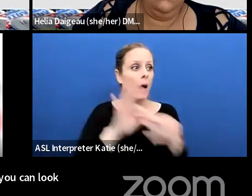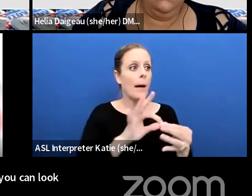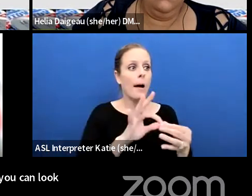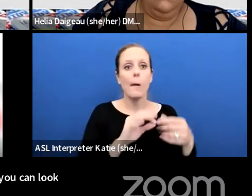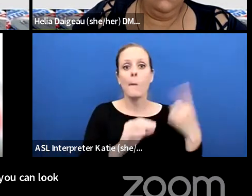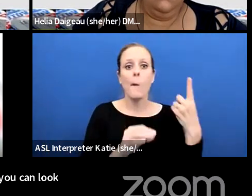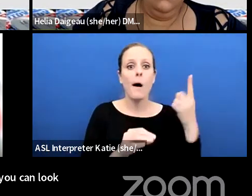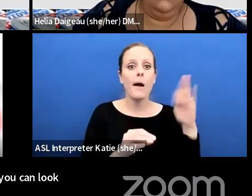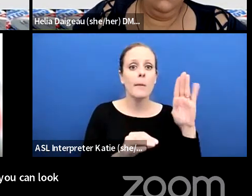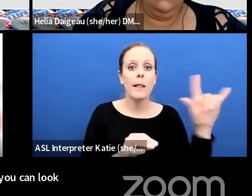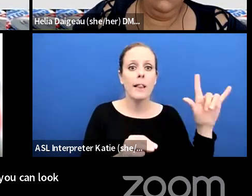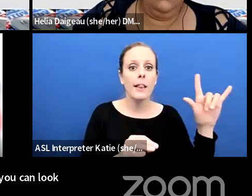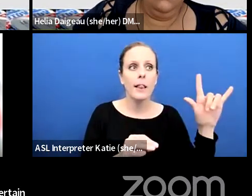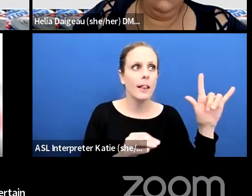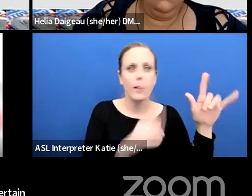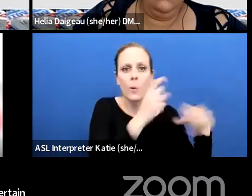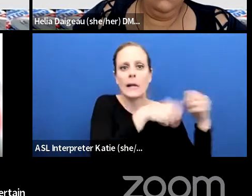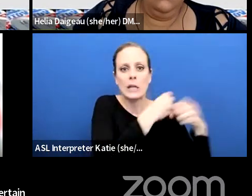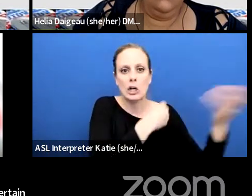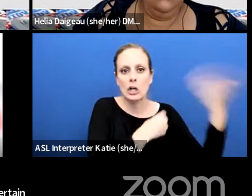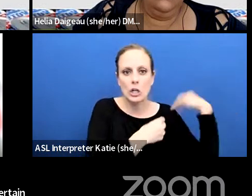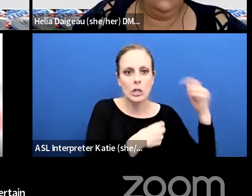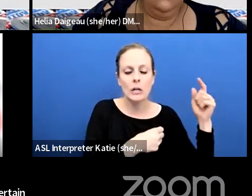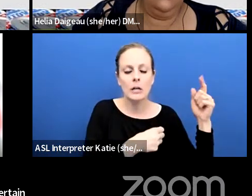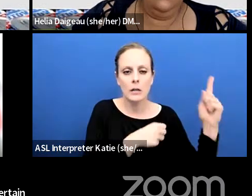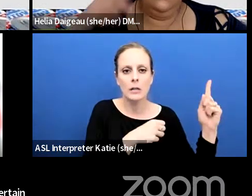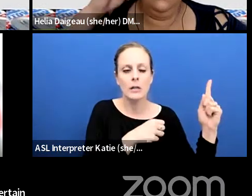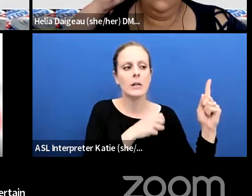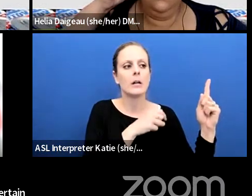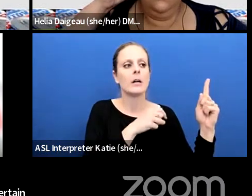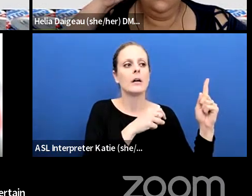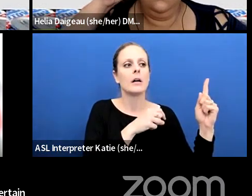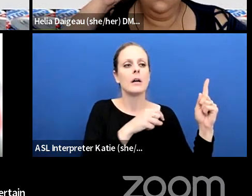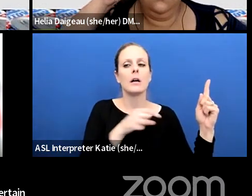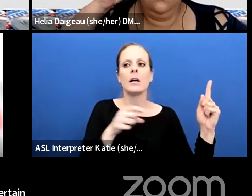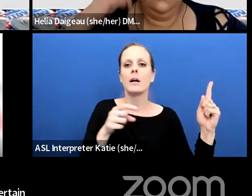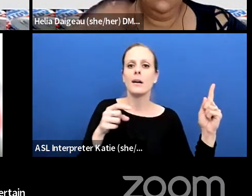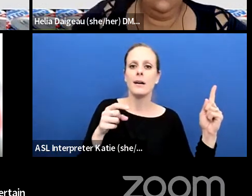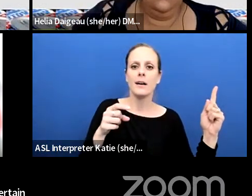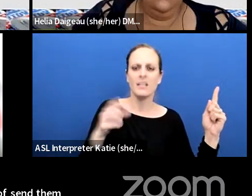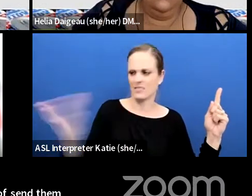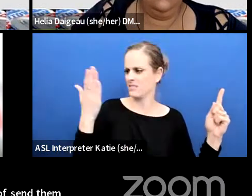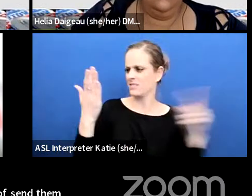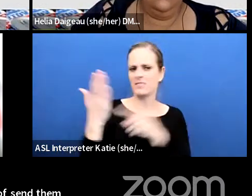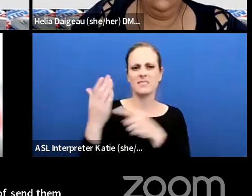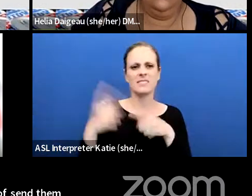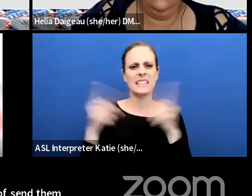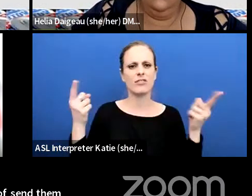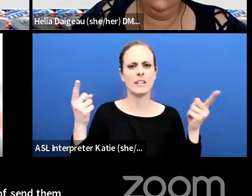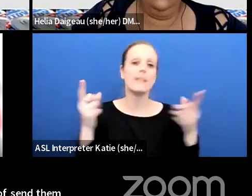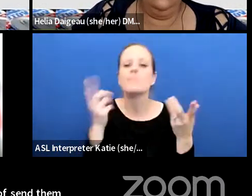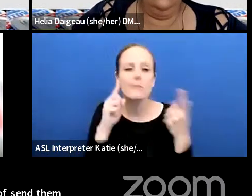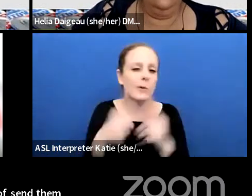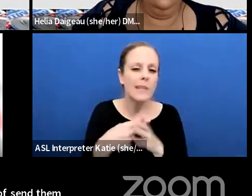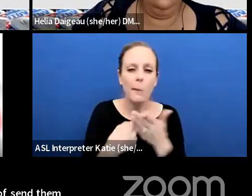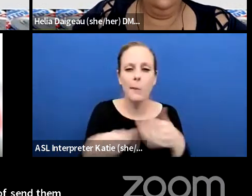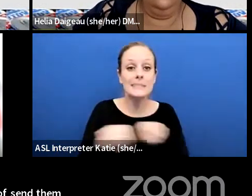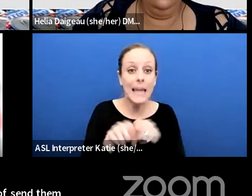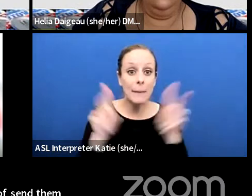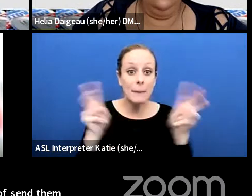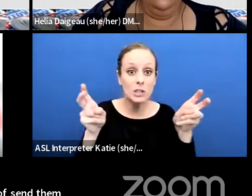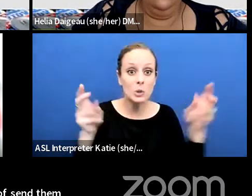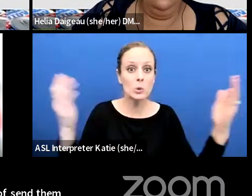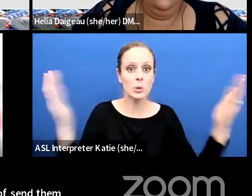year, it's always good to kind of send them a little reminder that if, say, that same issue comes up, to